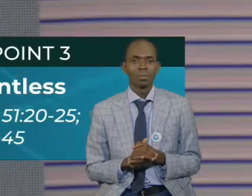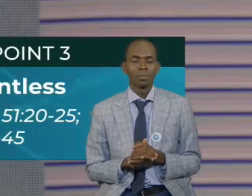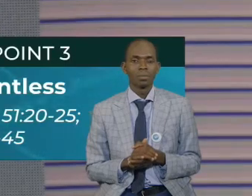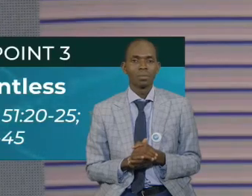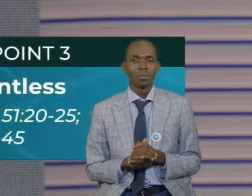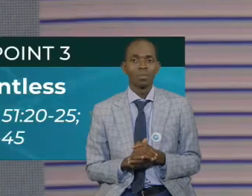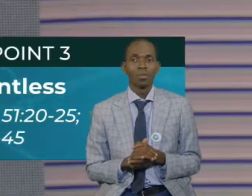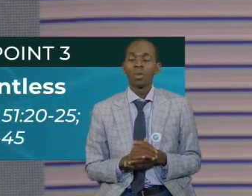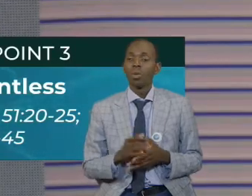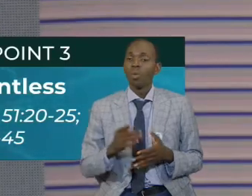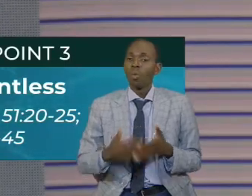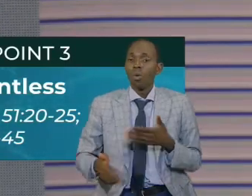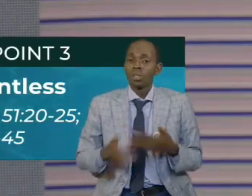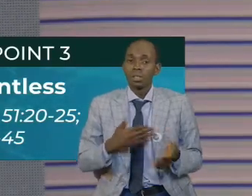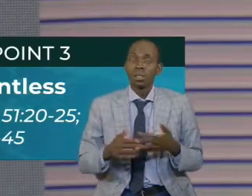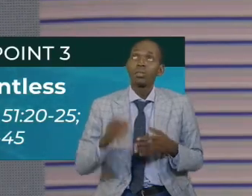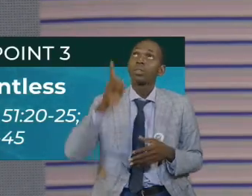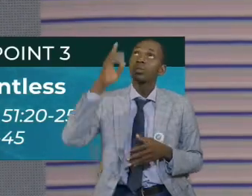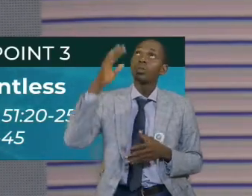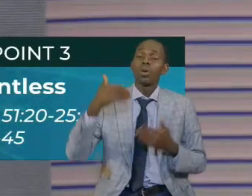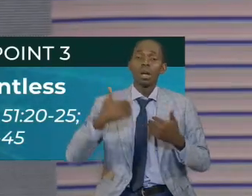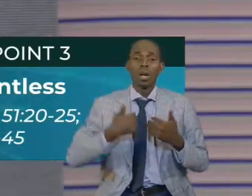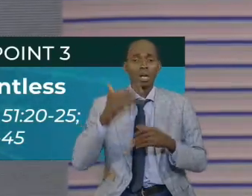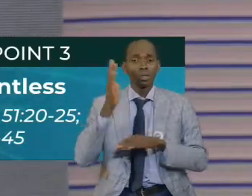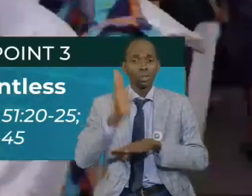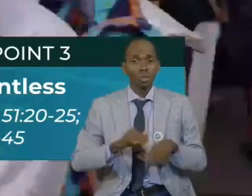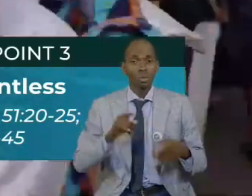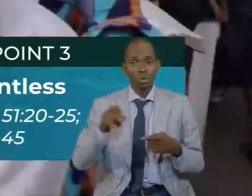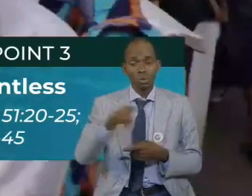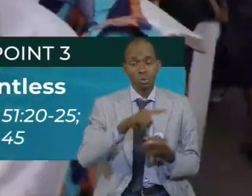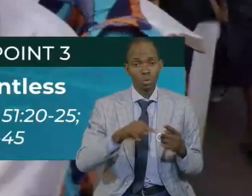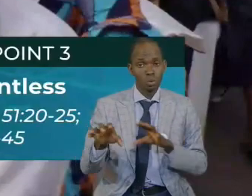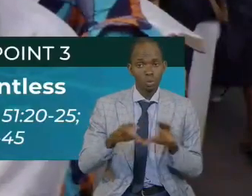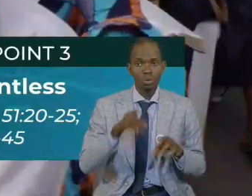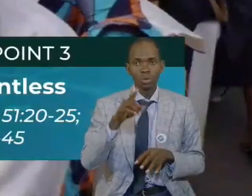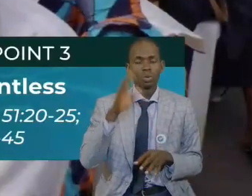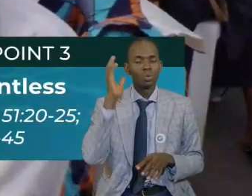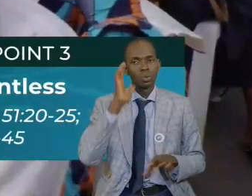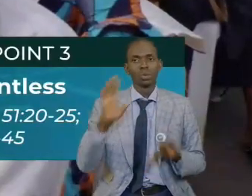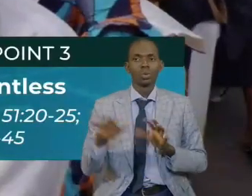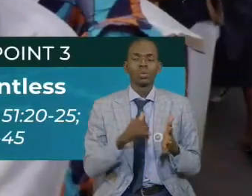Whatever God has called you to do, you will do.